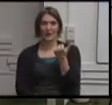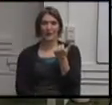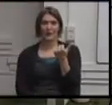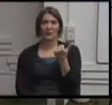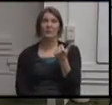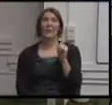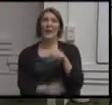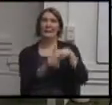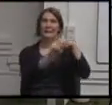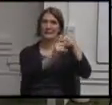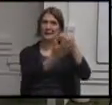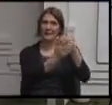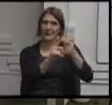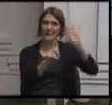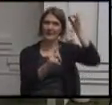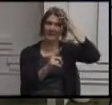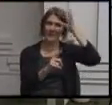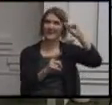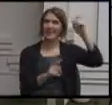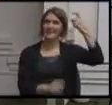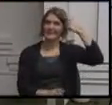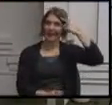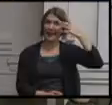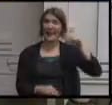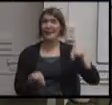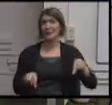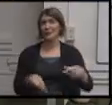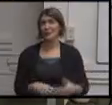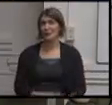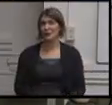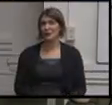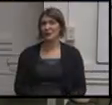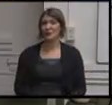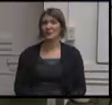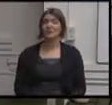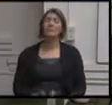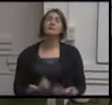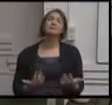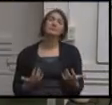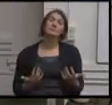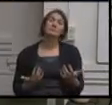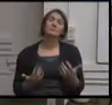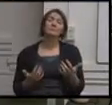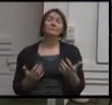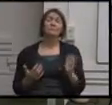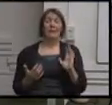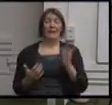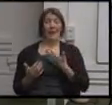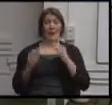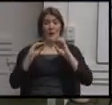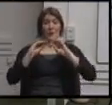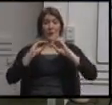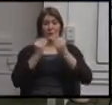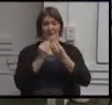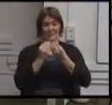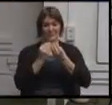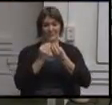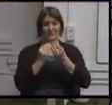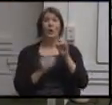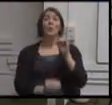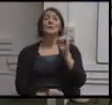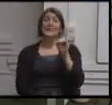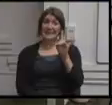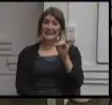enact in the downtown improvement area. I think that if you look at what the Downtown Alliance has done in